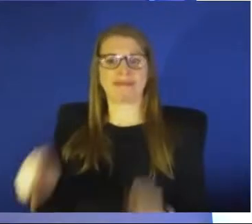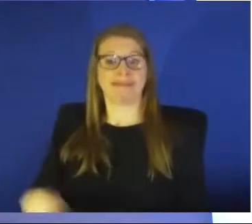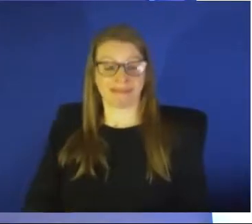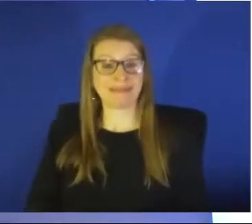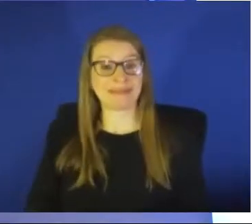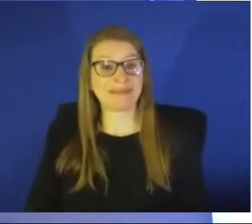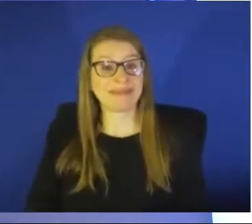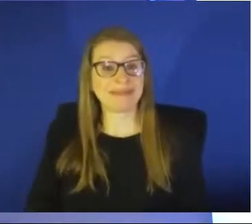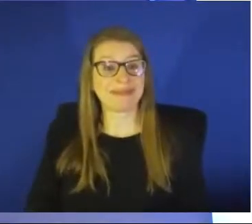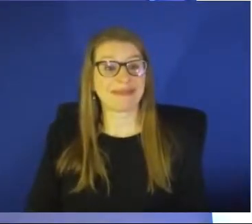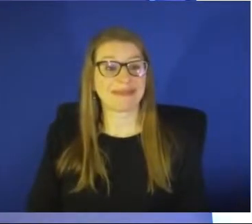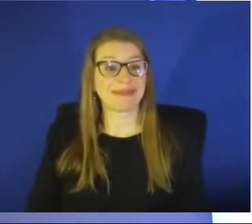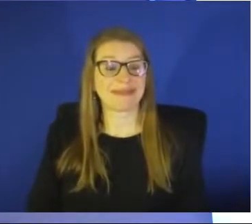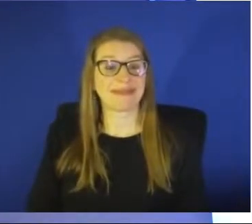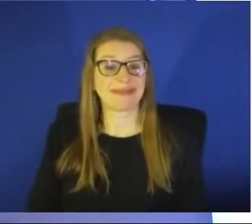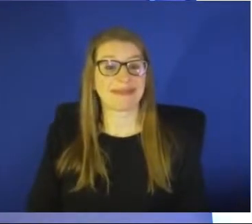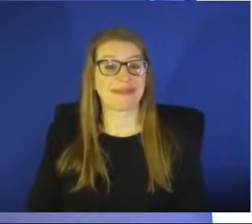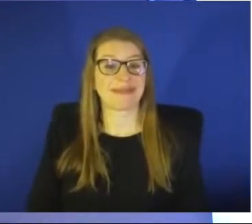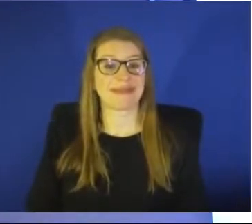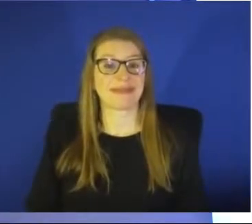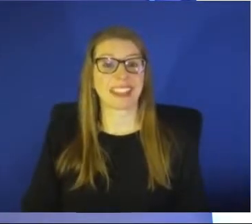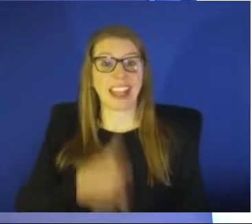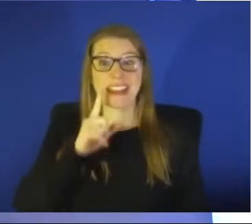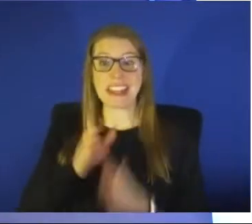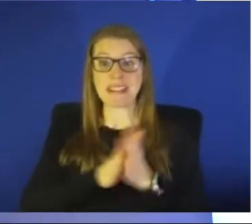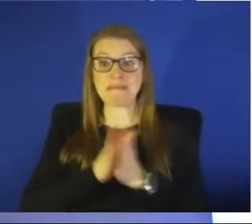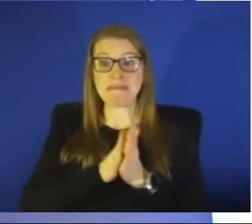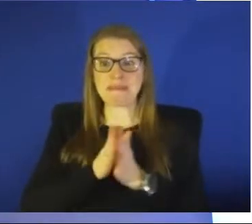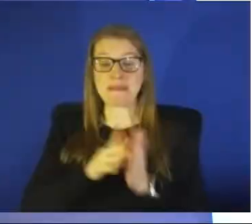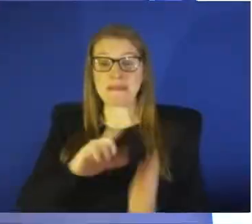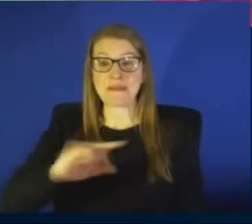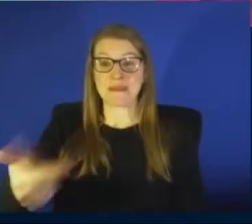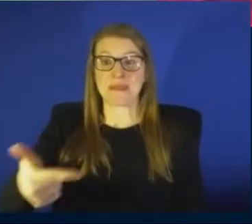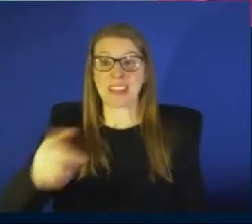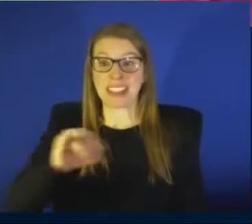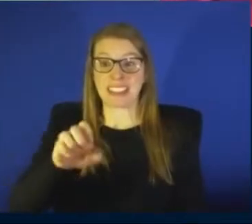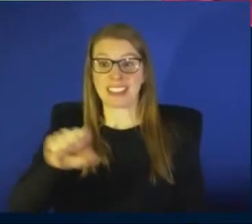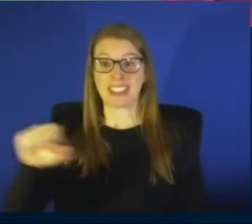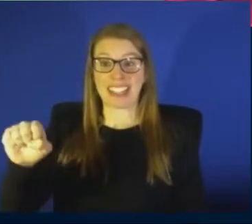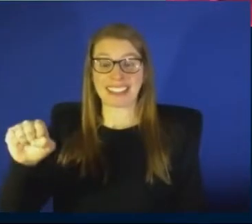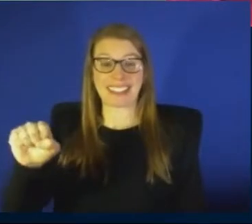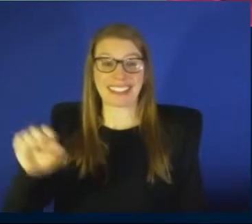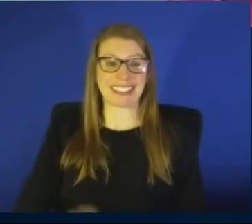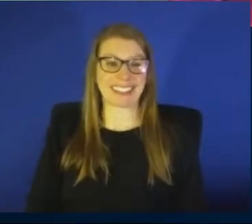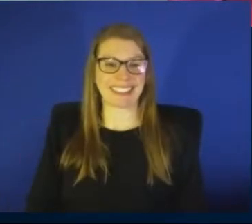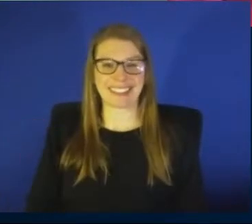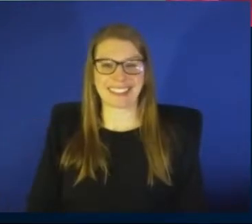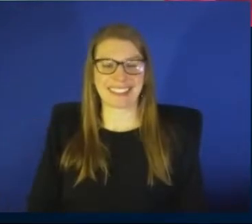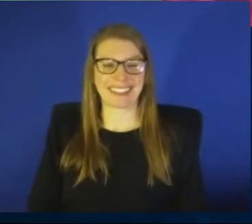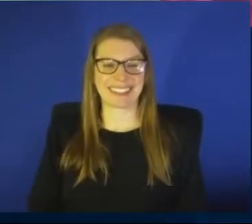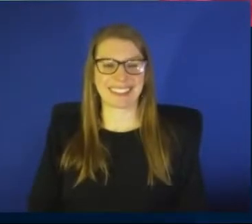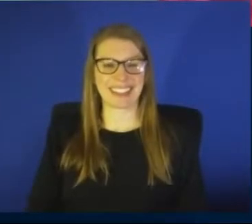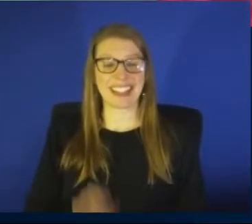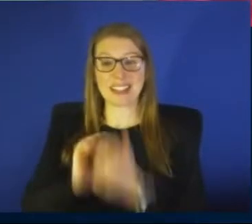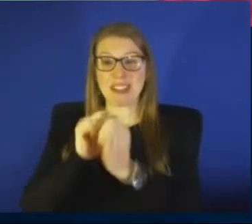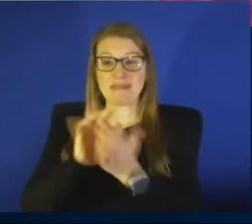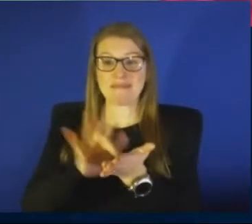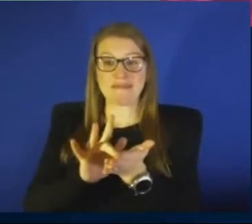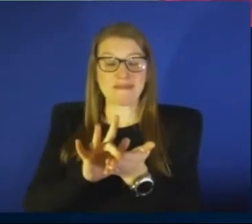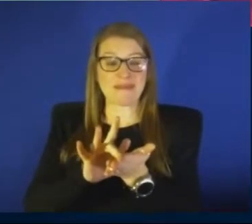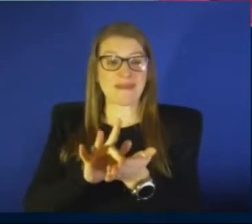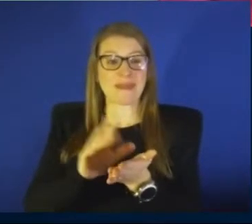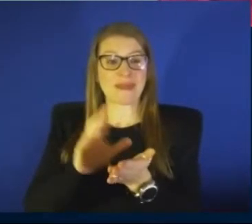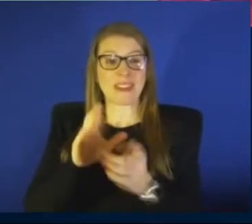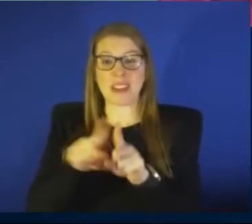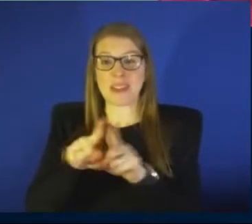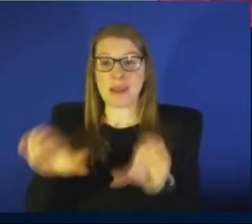think we're gearing up to go back All out right, to Jess, this will be fun. who's at the Sports Medicine and Performance Center, hoping to improve her golf swing. Jess, can't